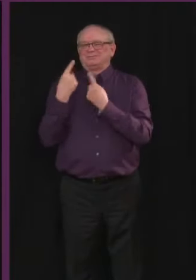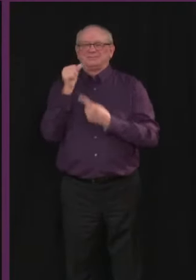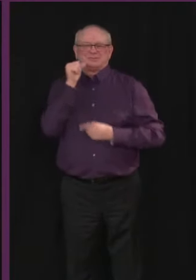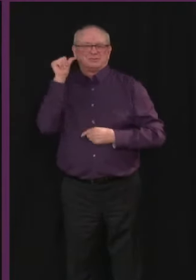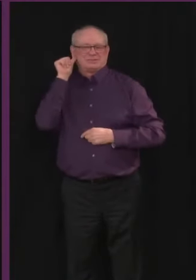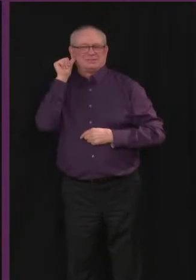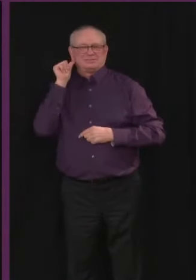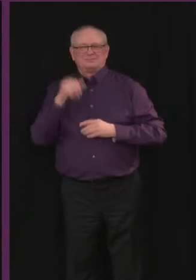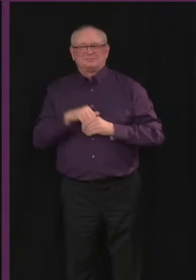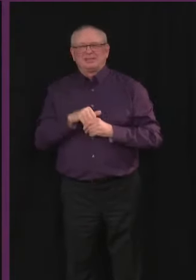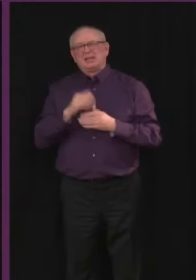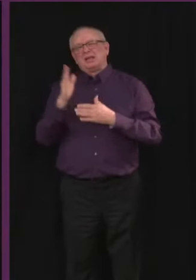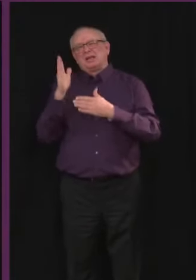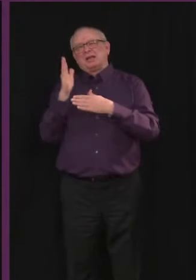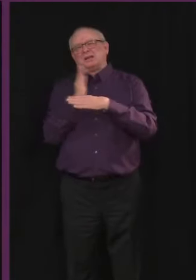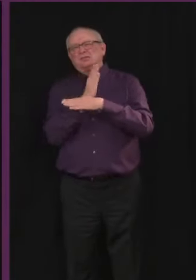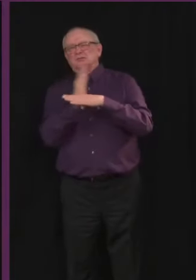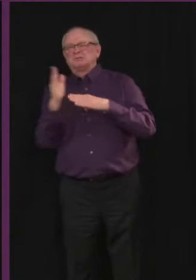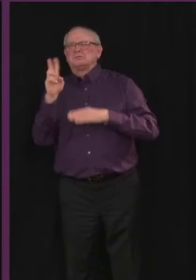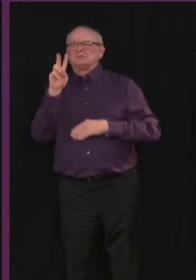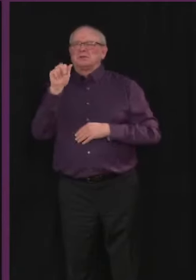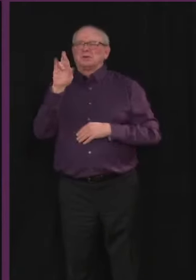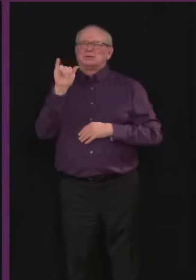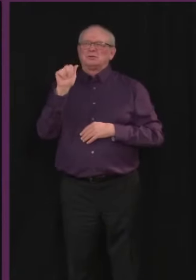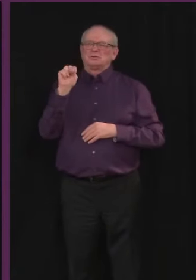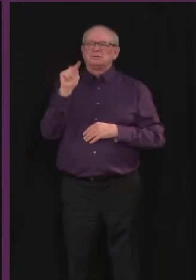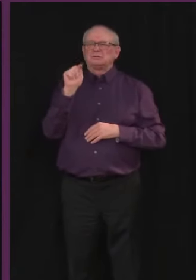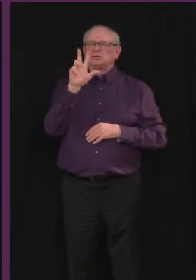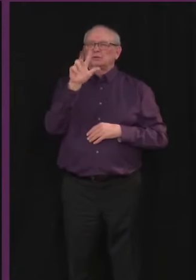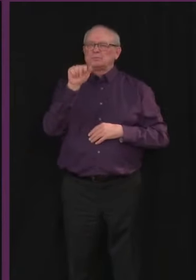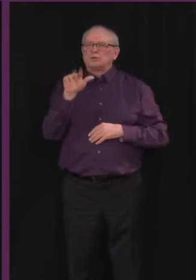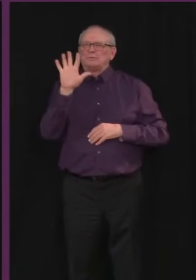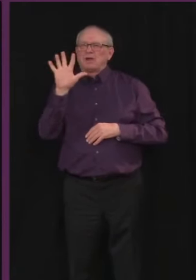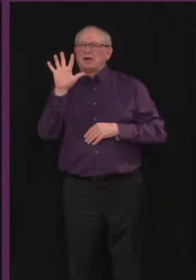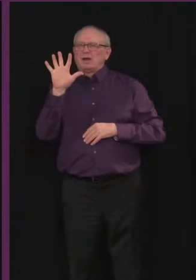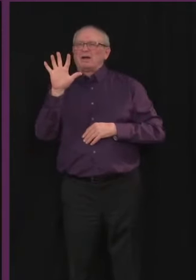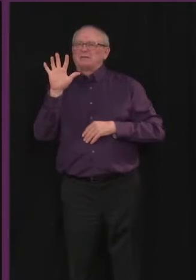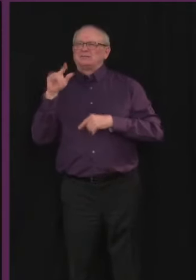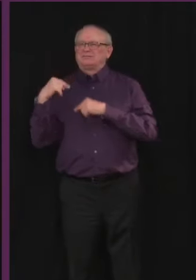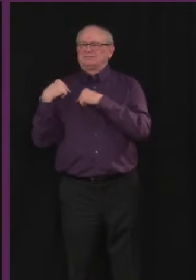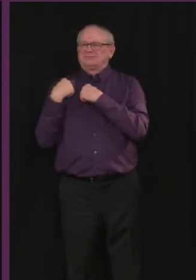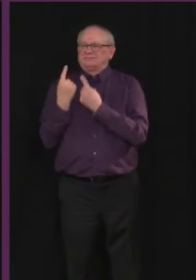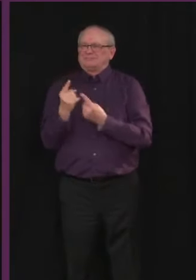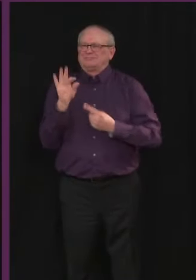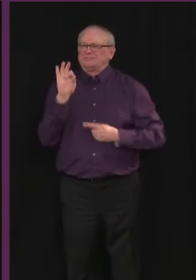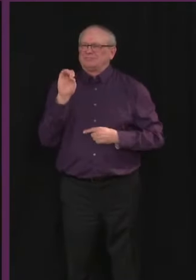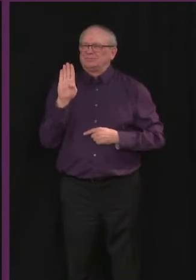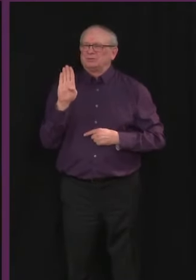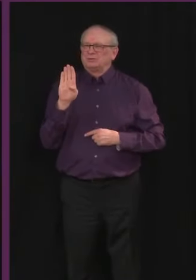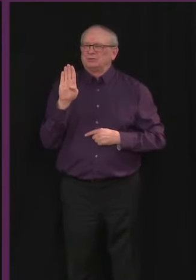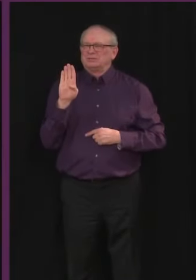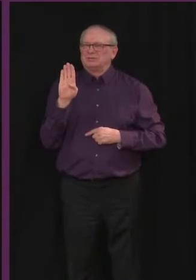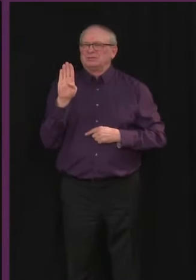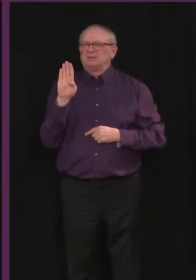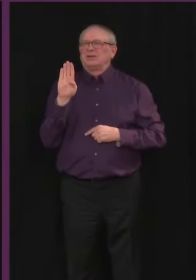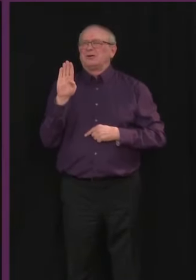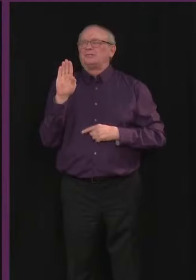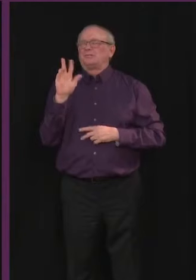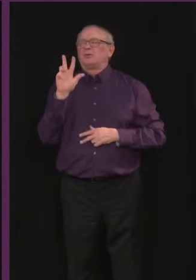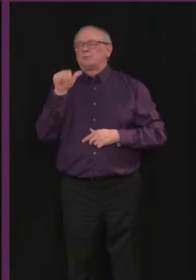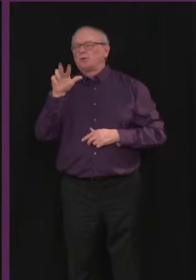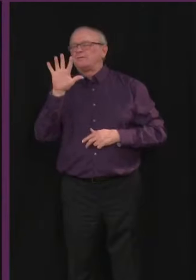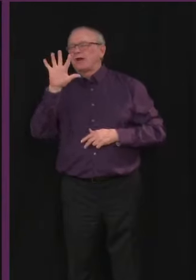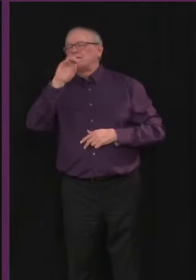about 3.5% of our new cases in February. There are currently 324 people